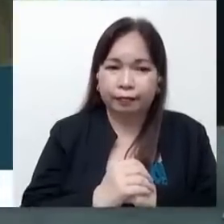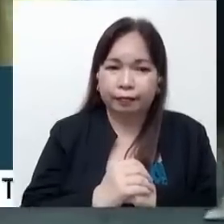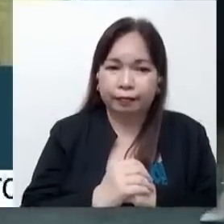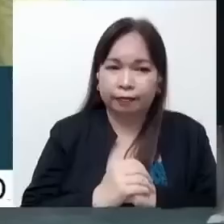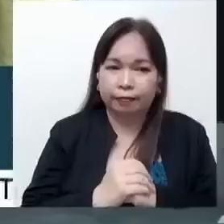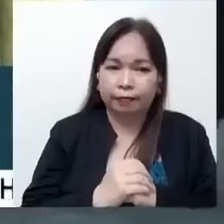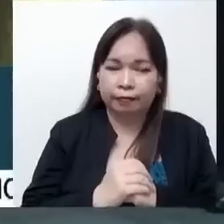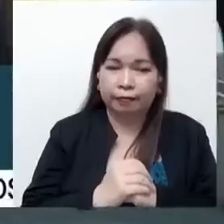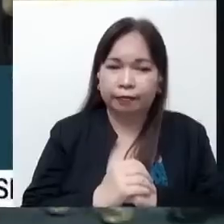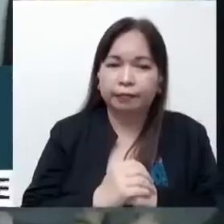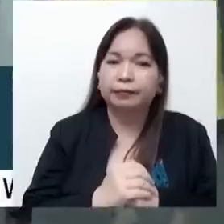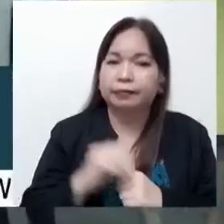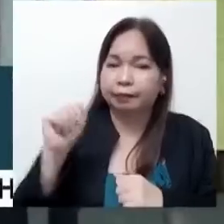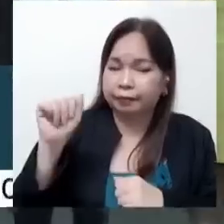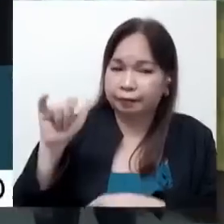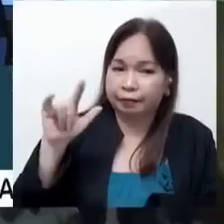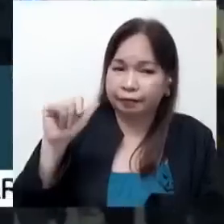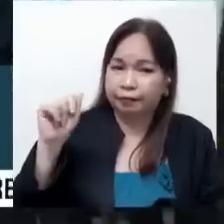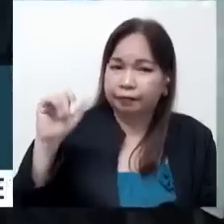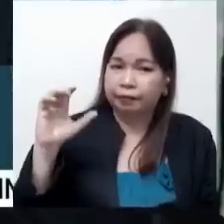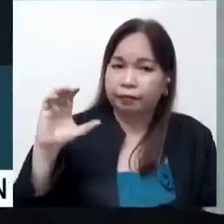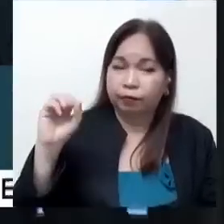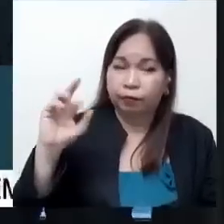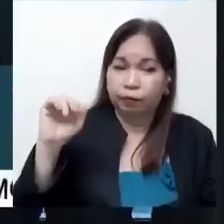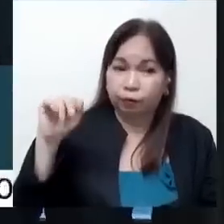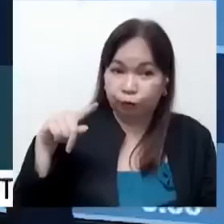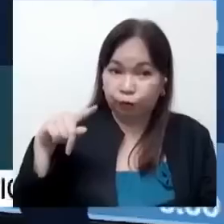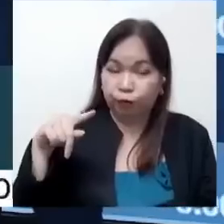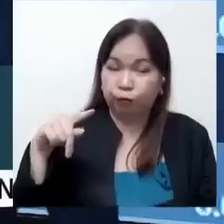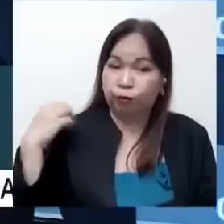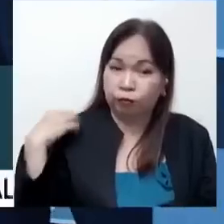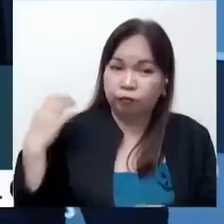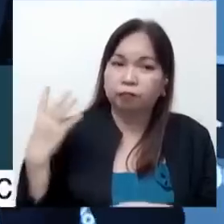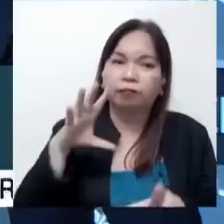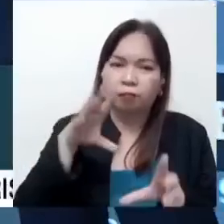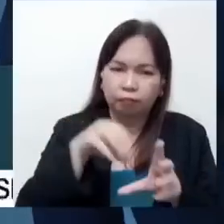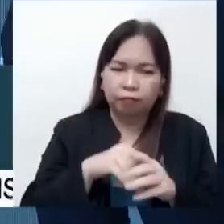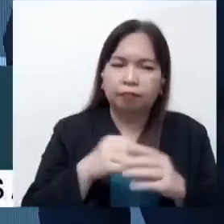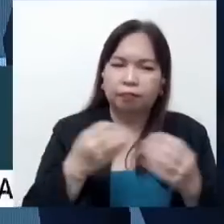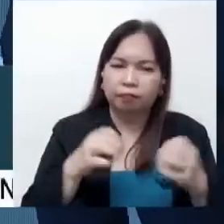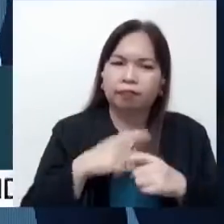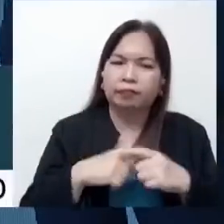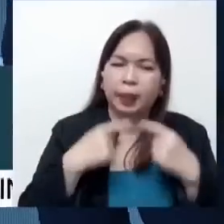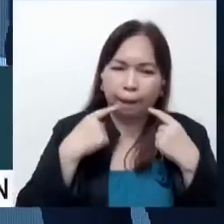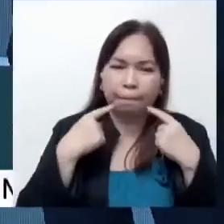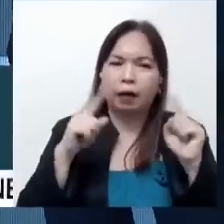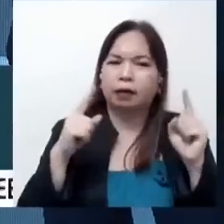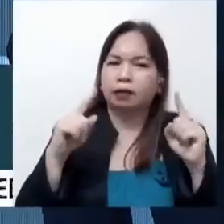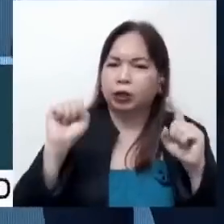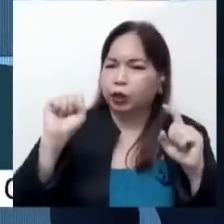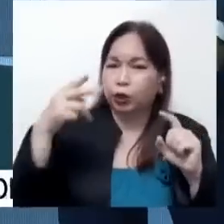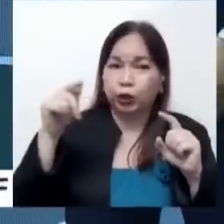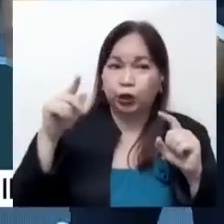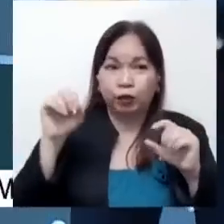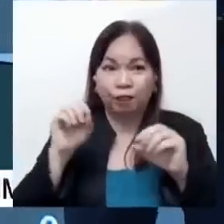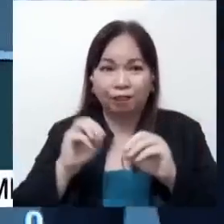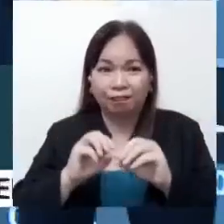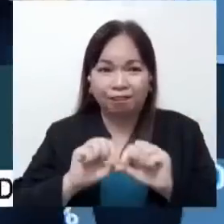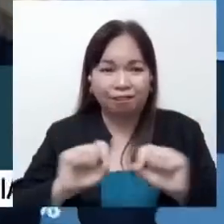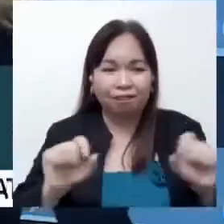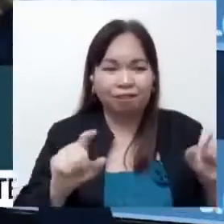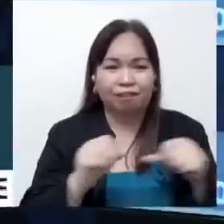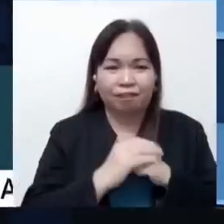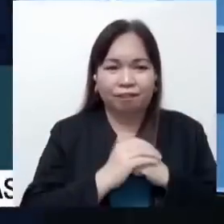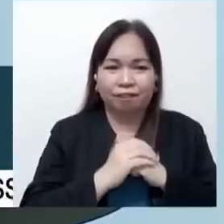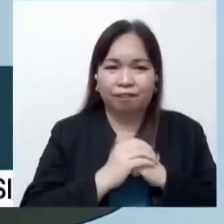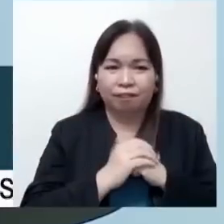Ayala Corporation officials also joined the event to mark a successful share sale. Ayala is delighted